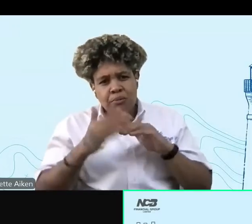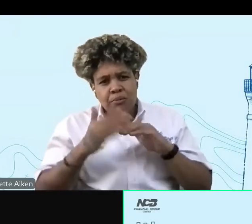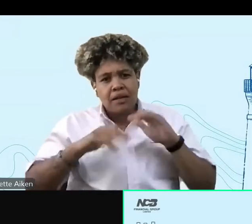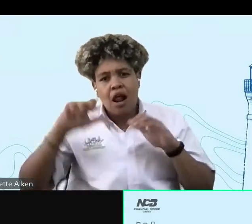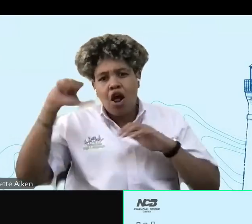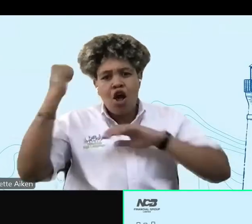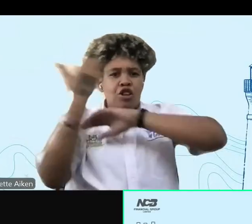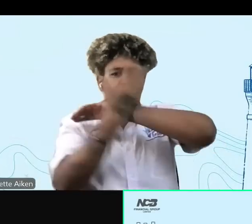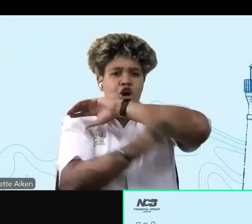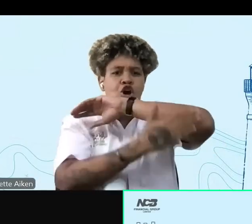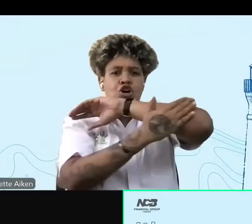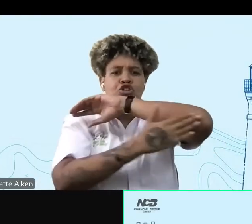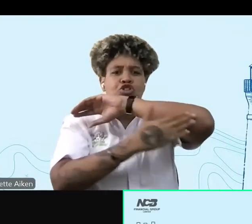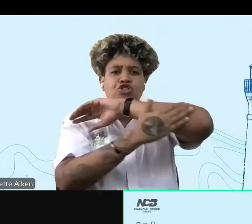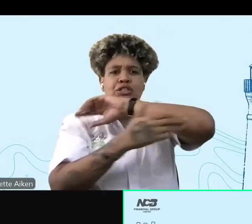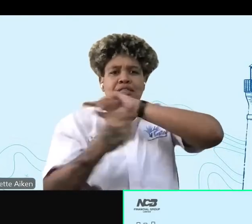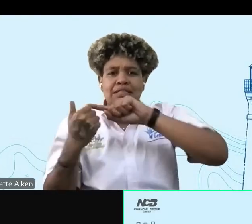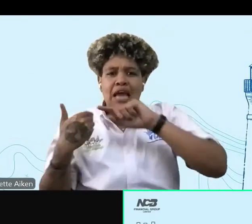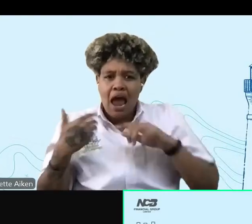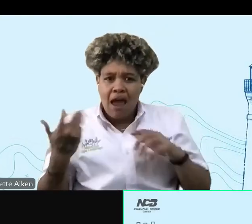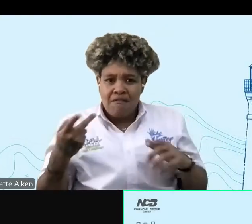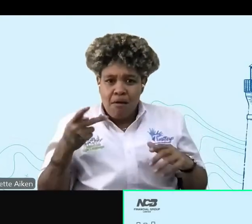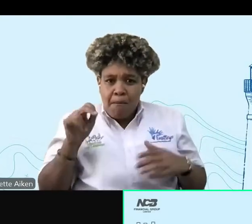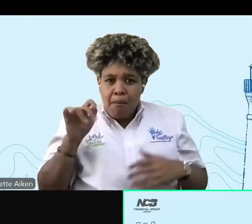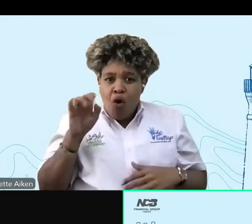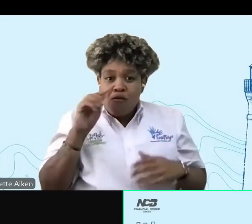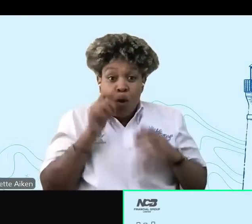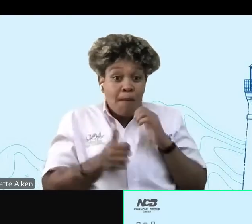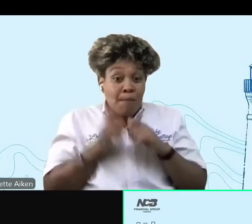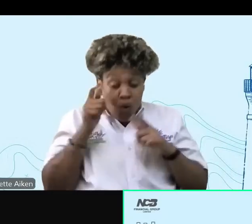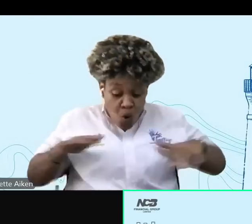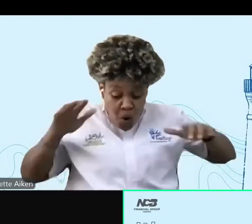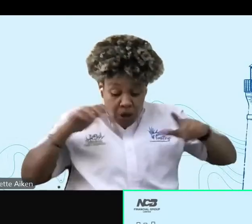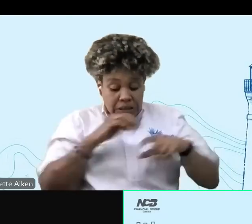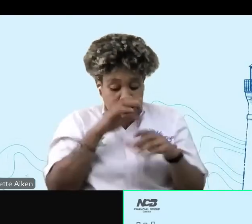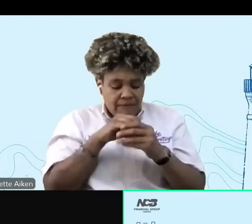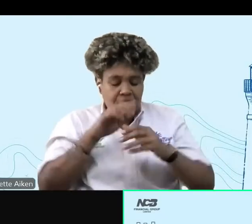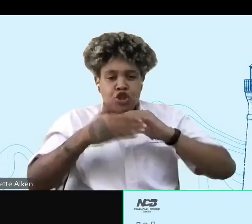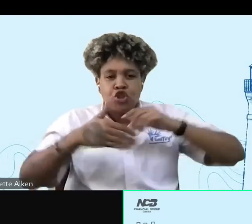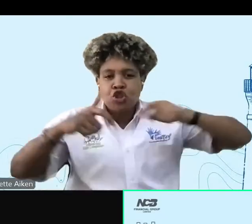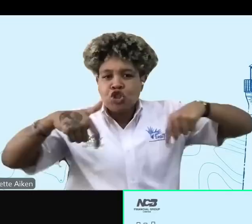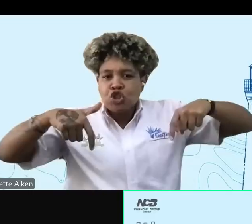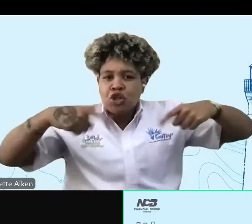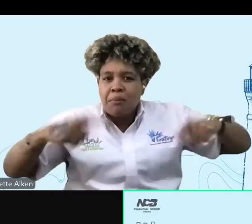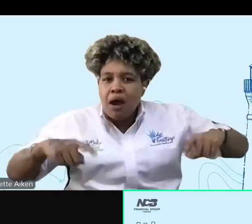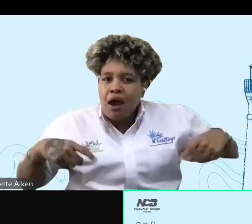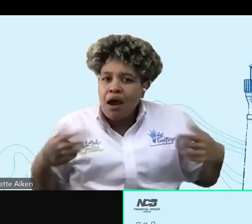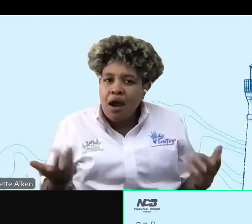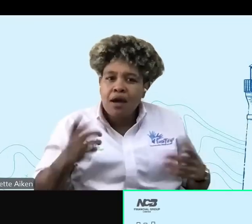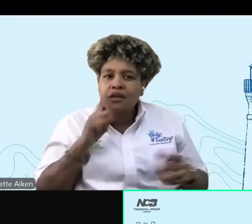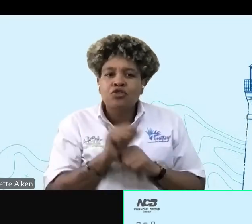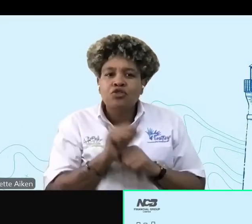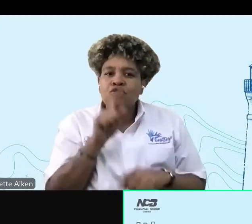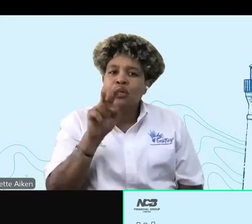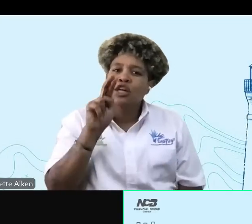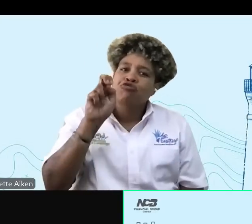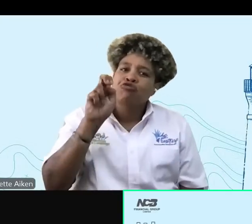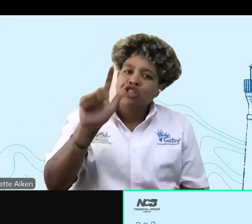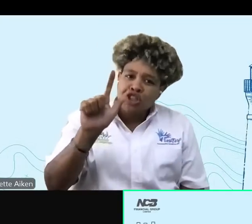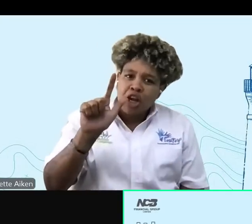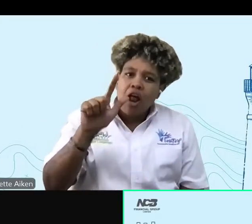countries because our portfolio, while the vast majority is in Jamaica, it is a regional